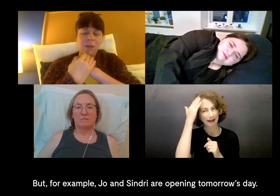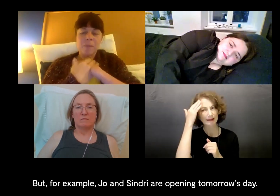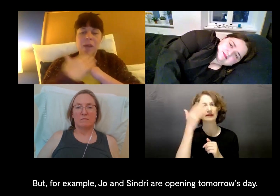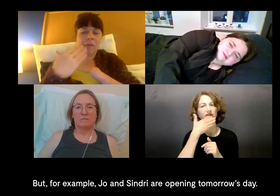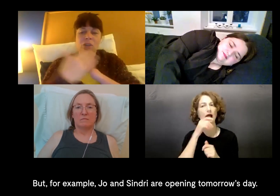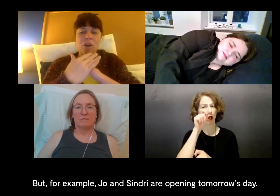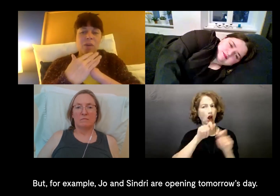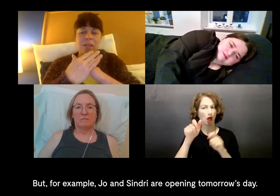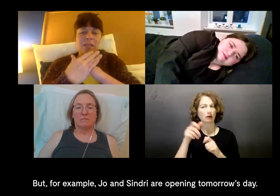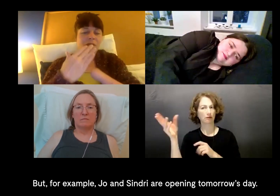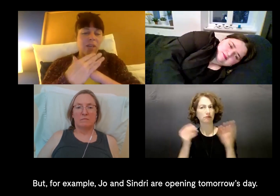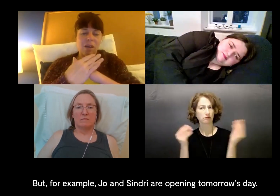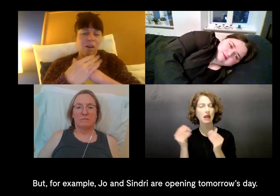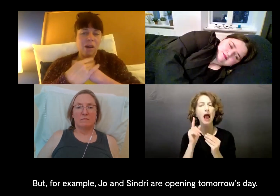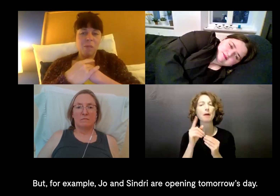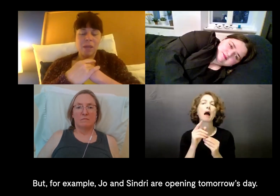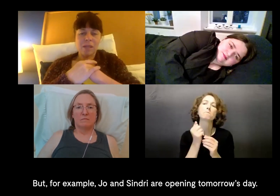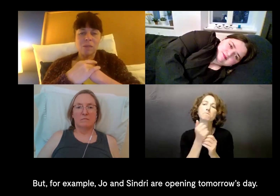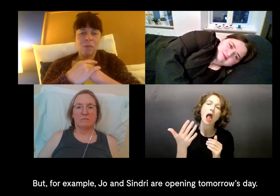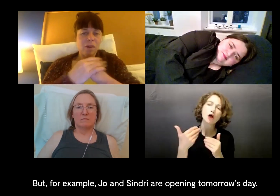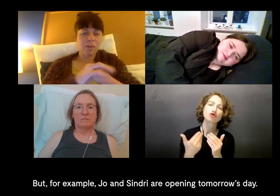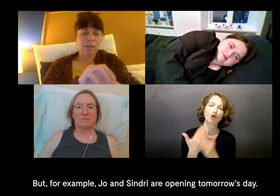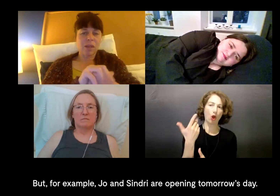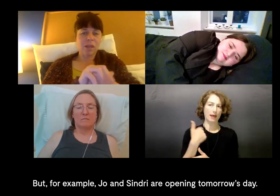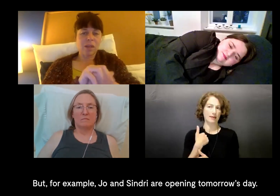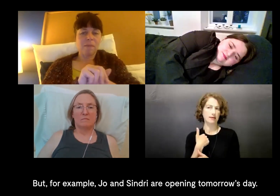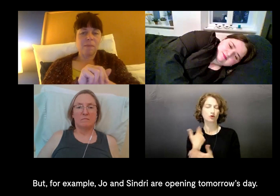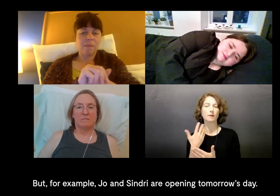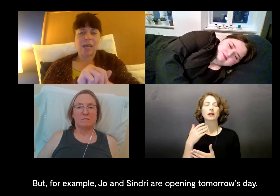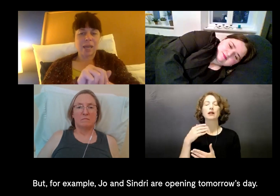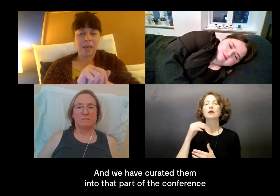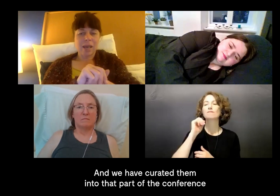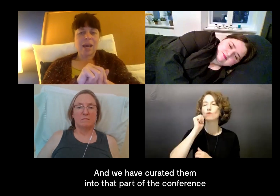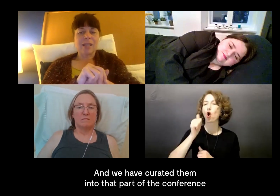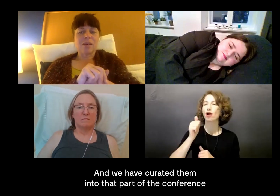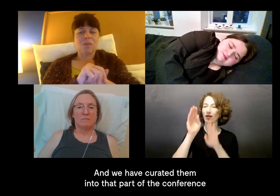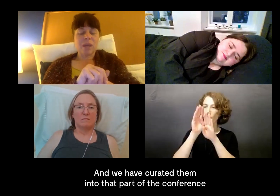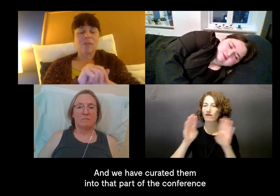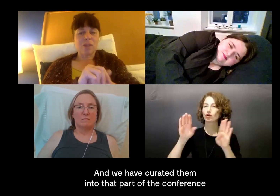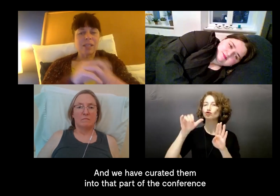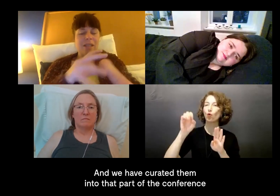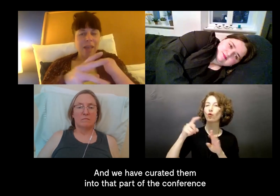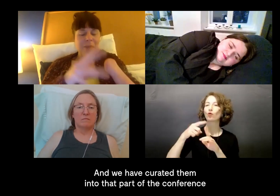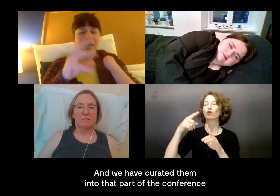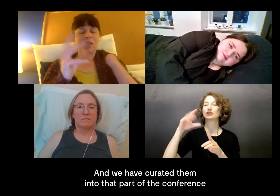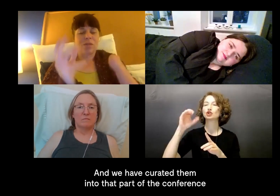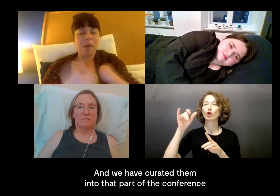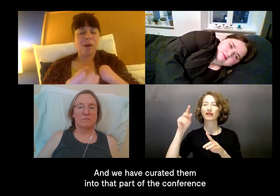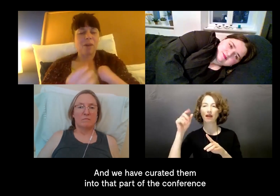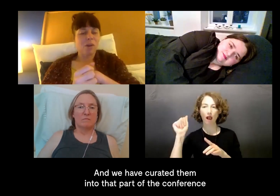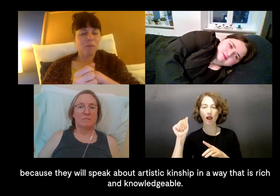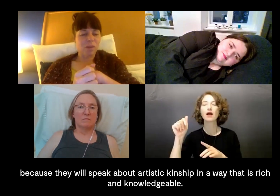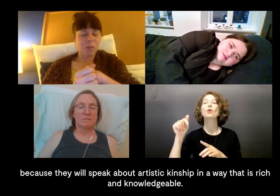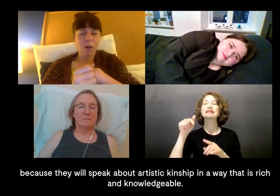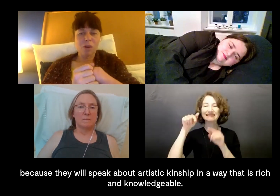example, Joe and Sindri are opening tomorrow's day, and we have curated them into that part